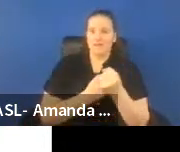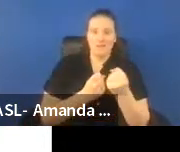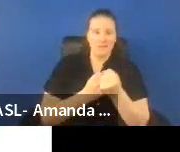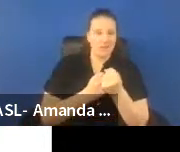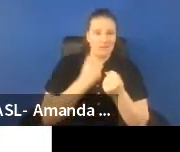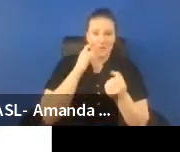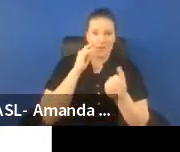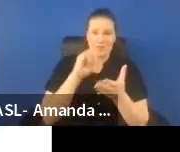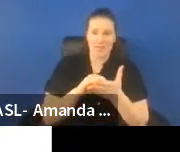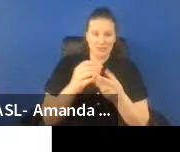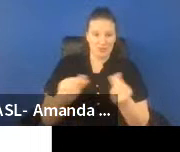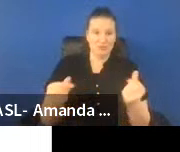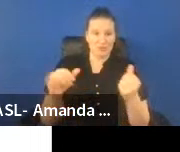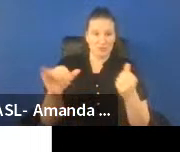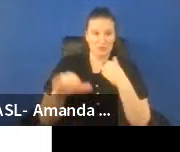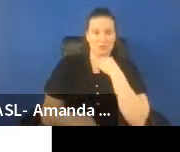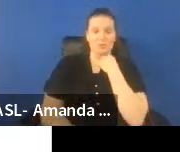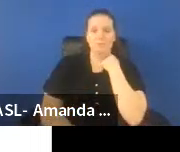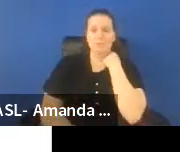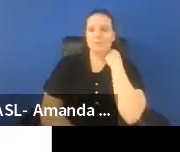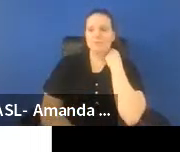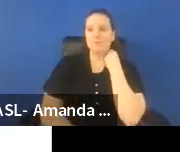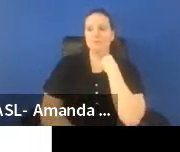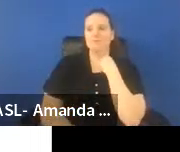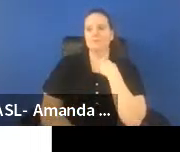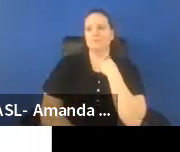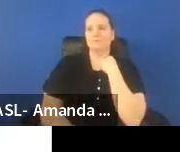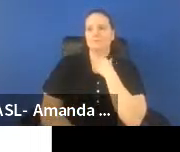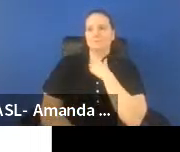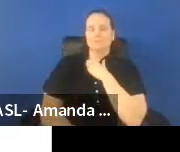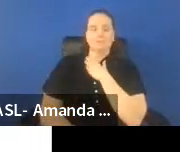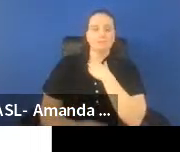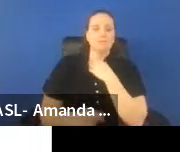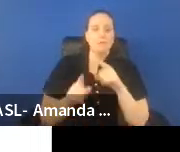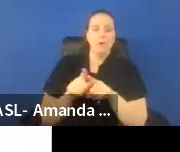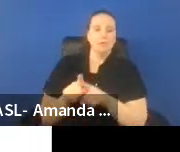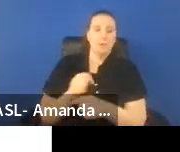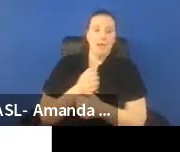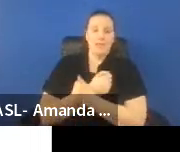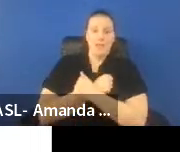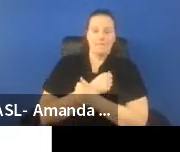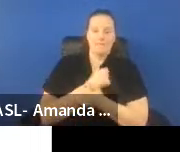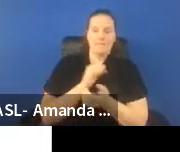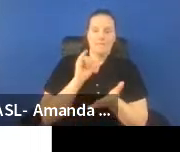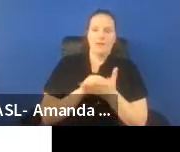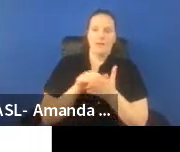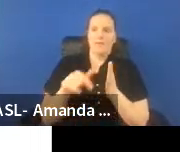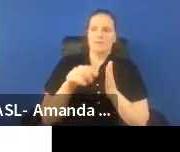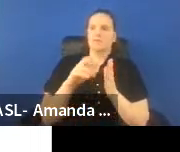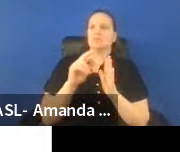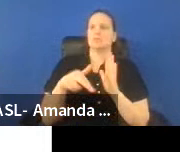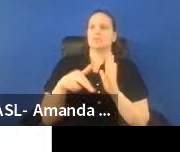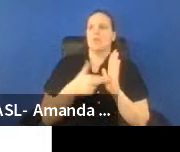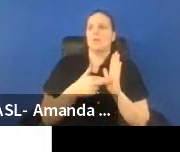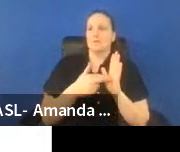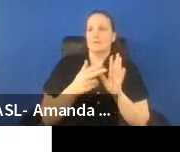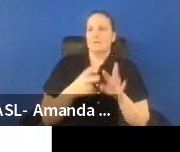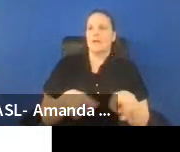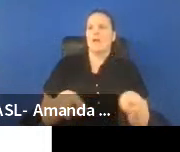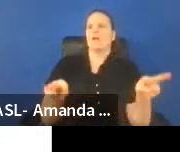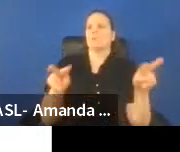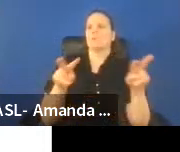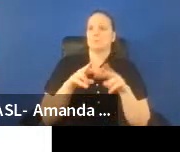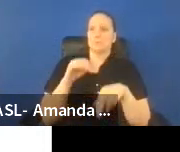those solutions. I also really love that this role is very values-based.